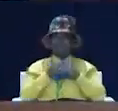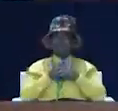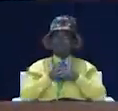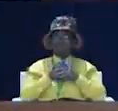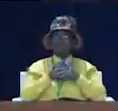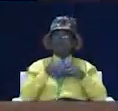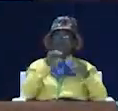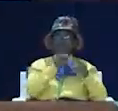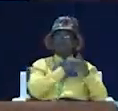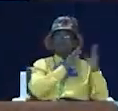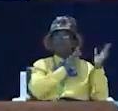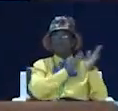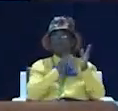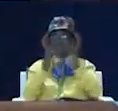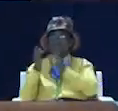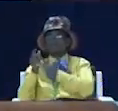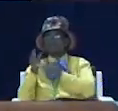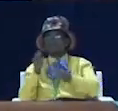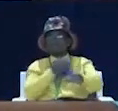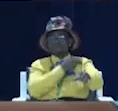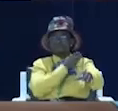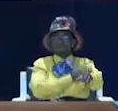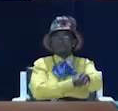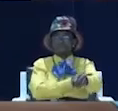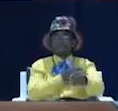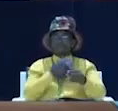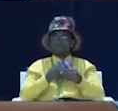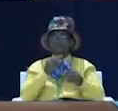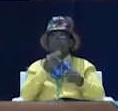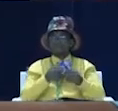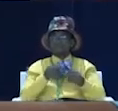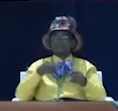In Jesus' mighty name, we have prayed.